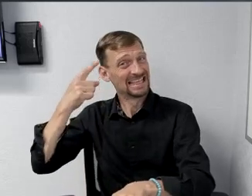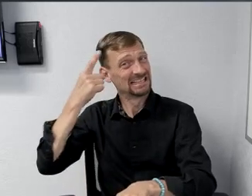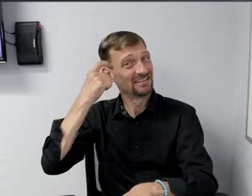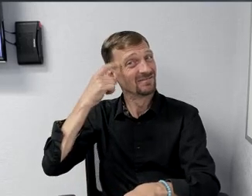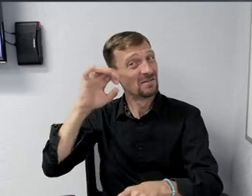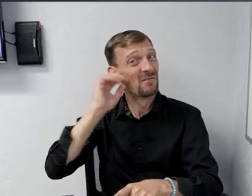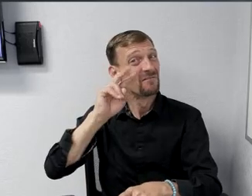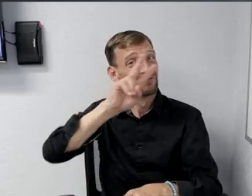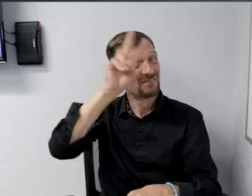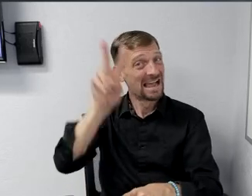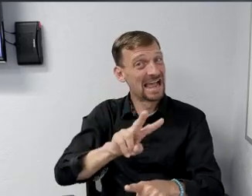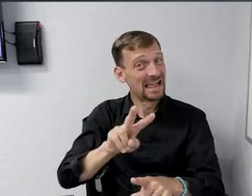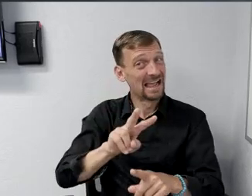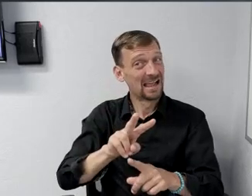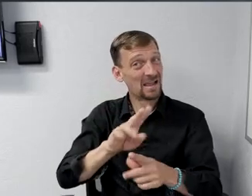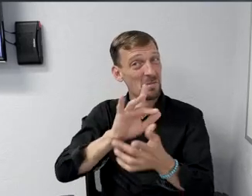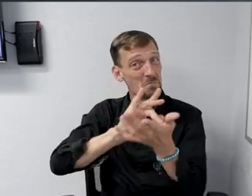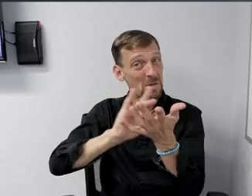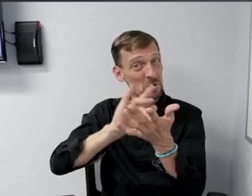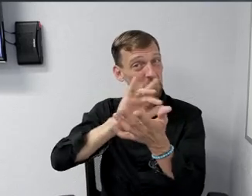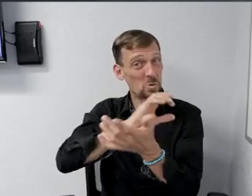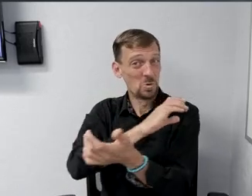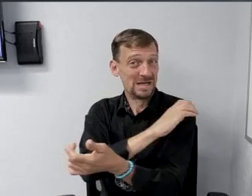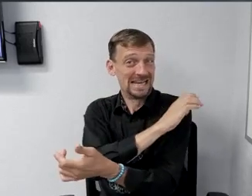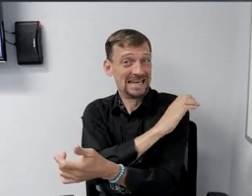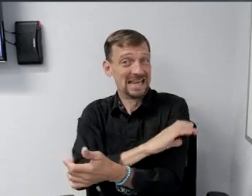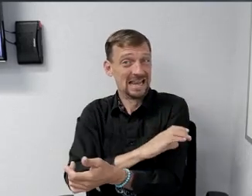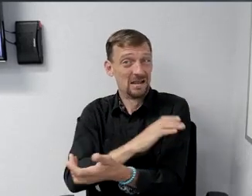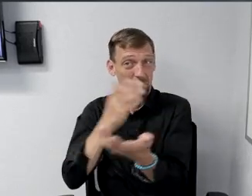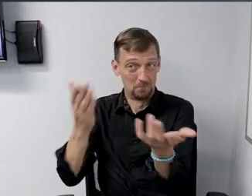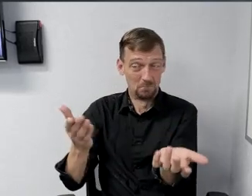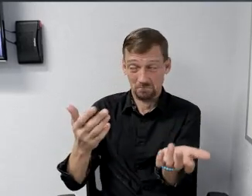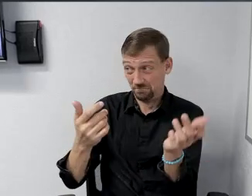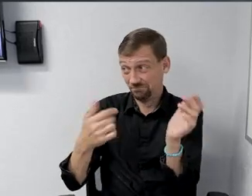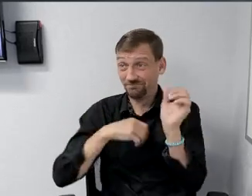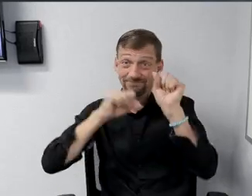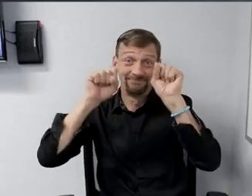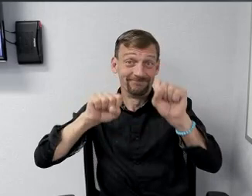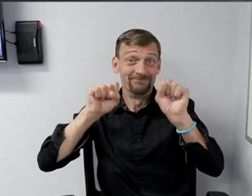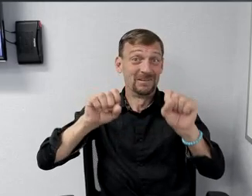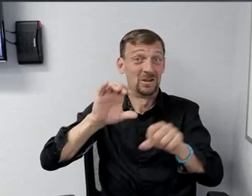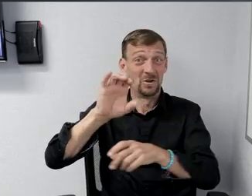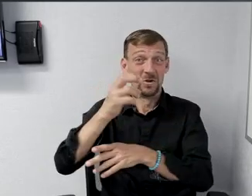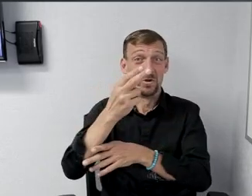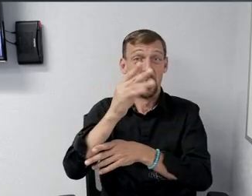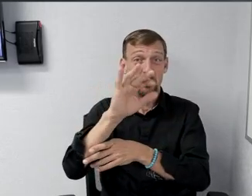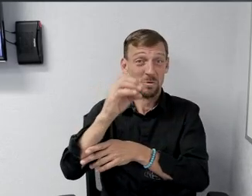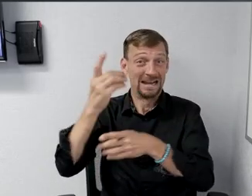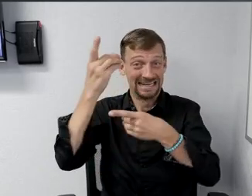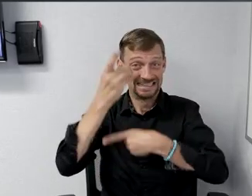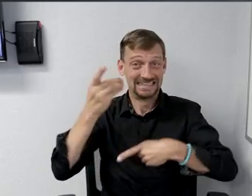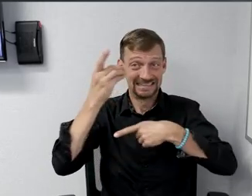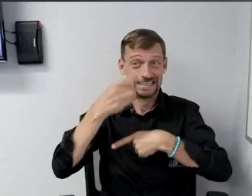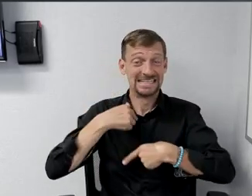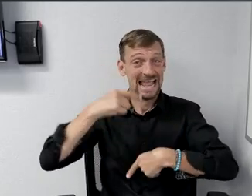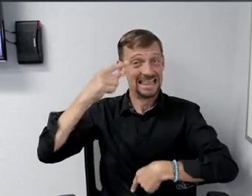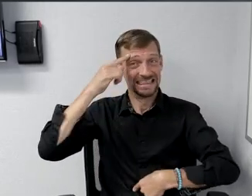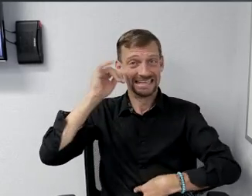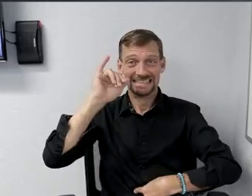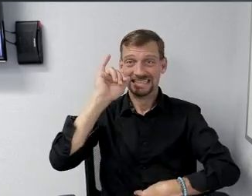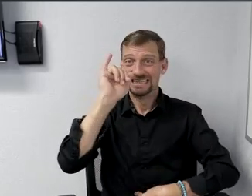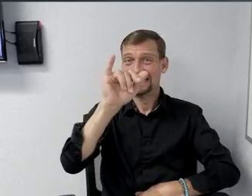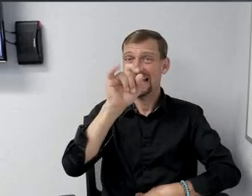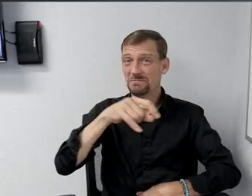Visalia medical clinic. They've had Maybe chronic disease? It could be chronic disease. Yeah, I think that's one I'll have